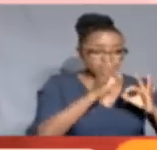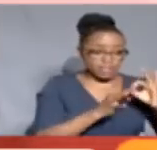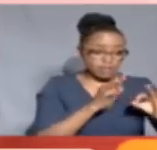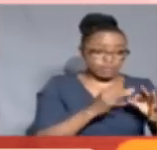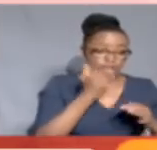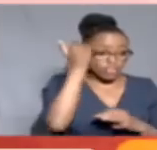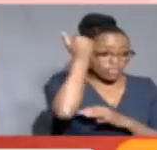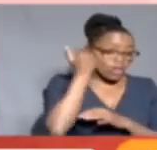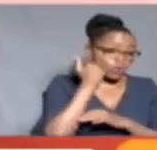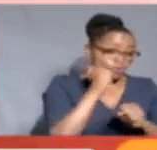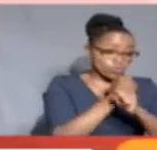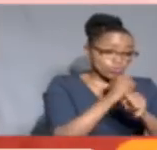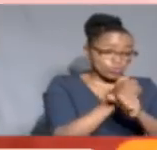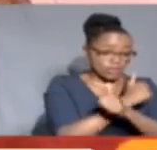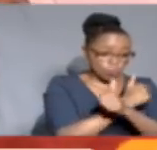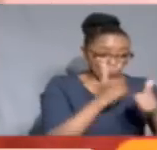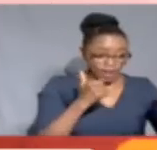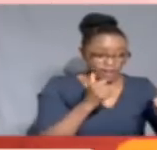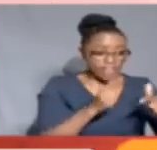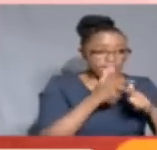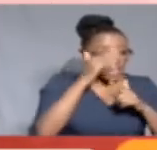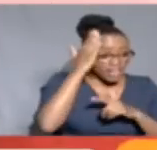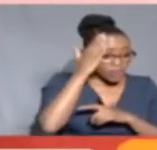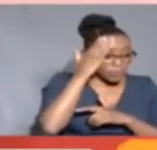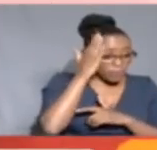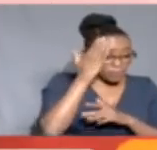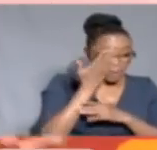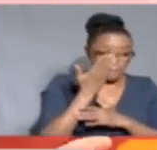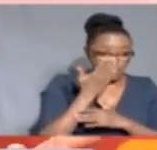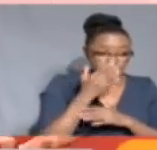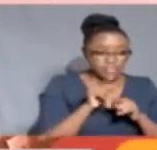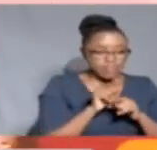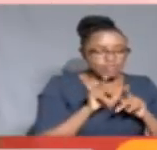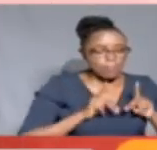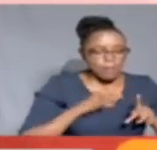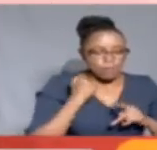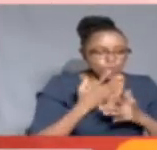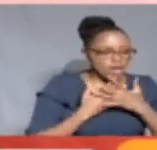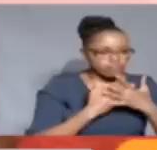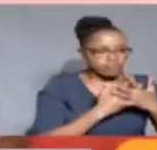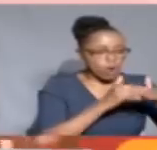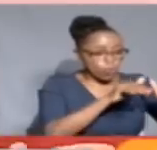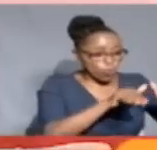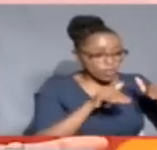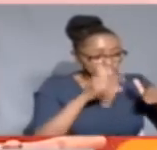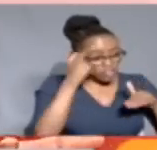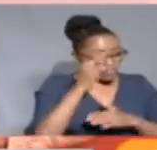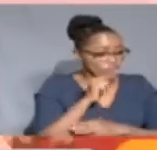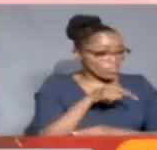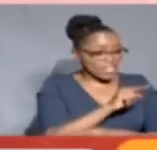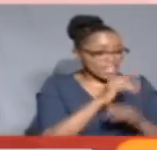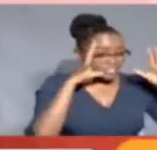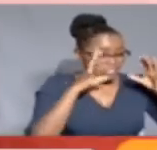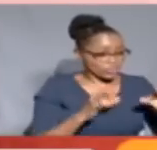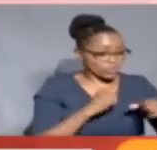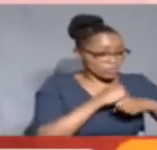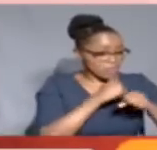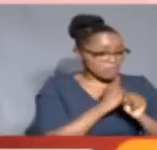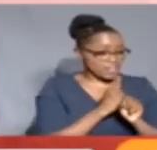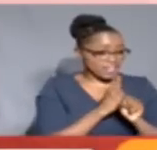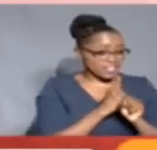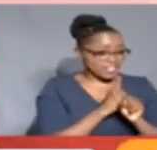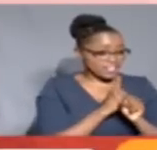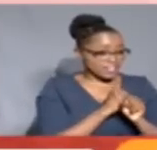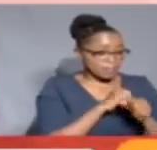the courts worked very well. And remember, even the major population are remandees, the people waiting conviction. Yeah. So we believe that